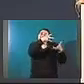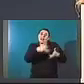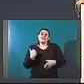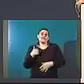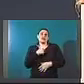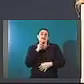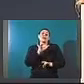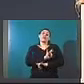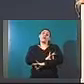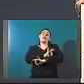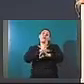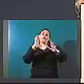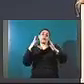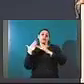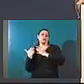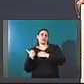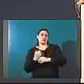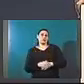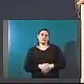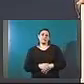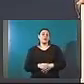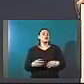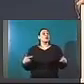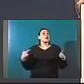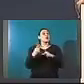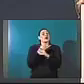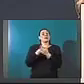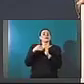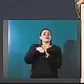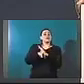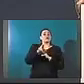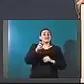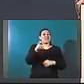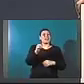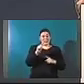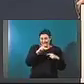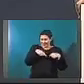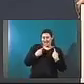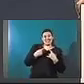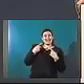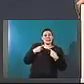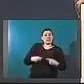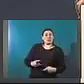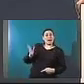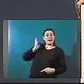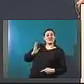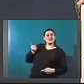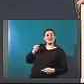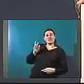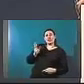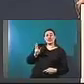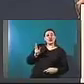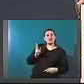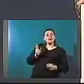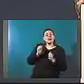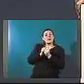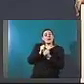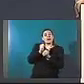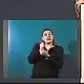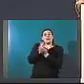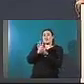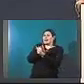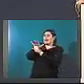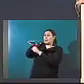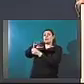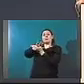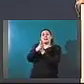heavy burden. The worst recession since the Great Depression, with budget surpluses turning into